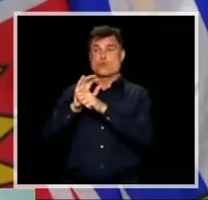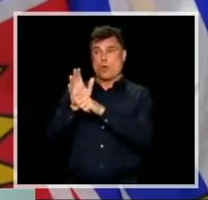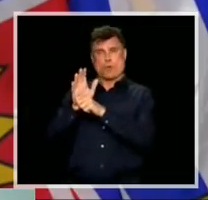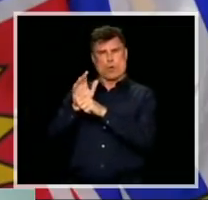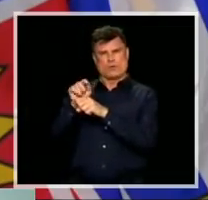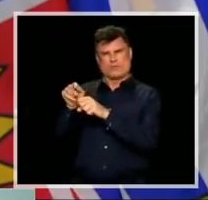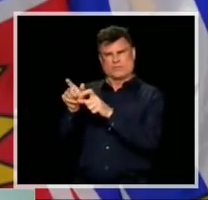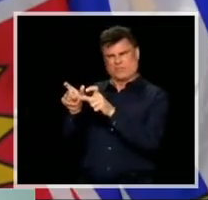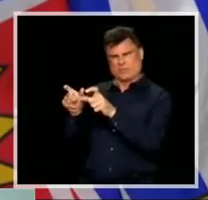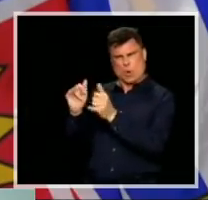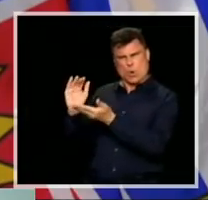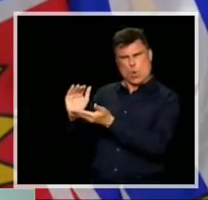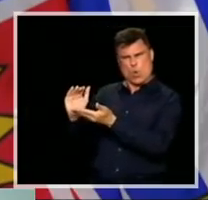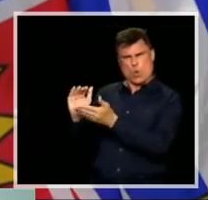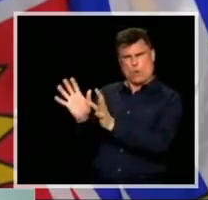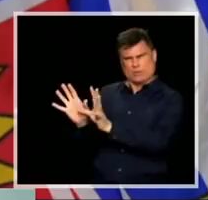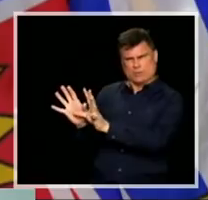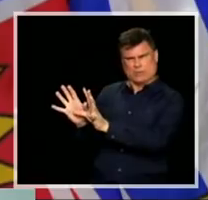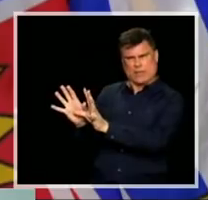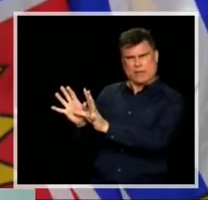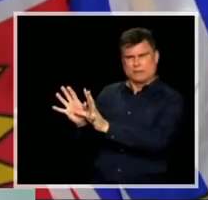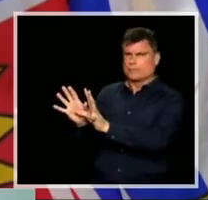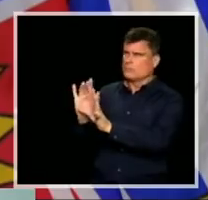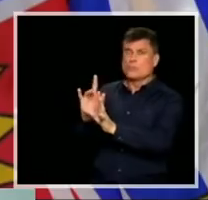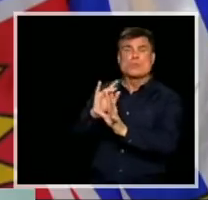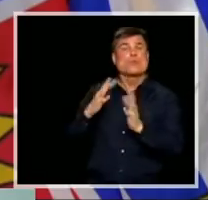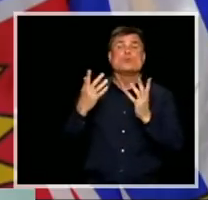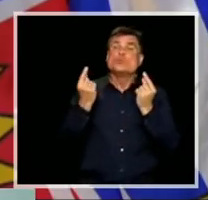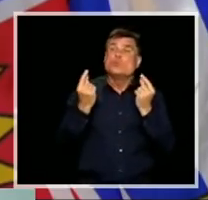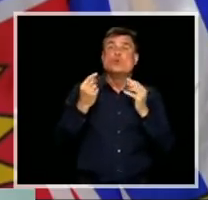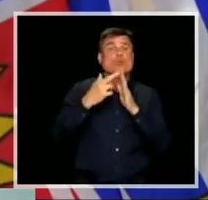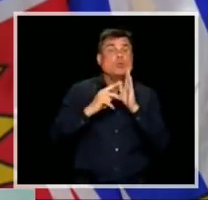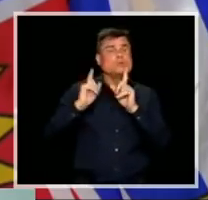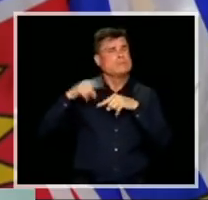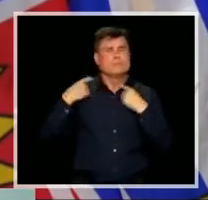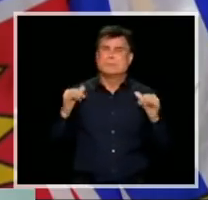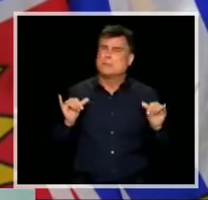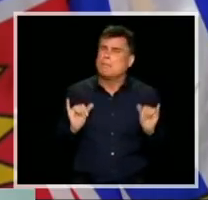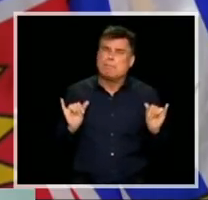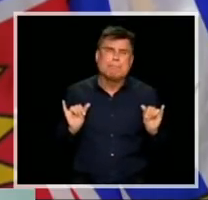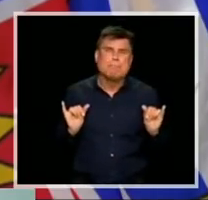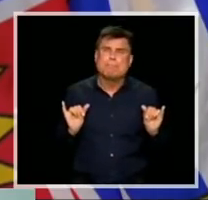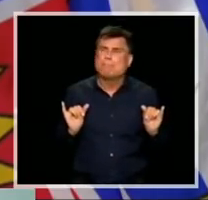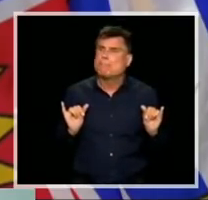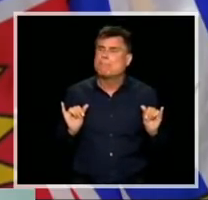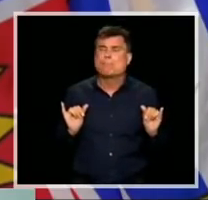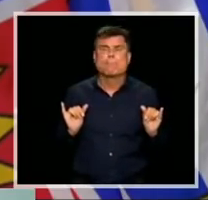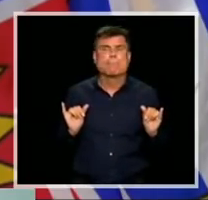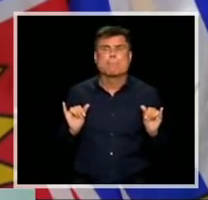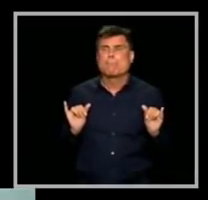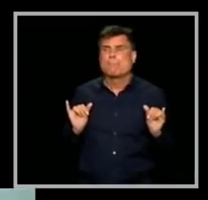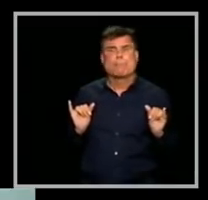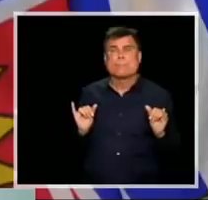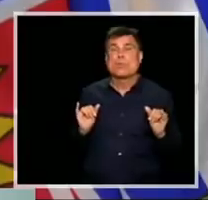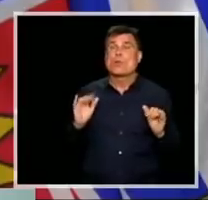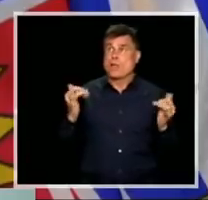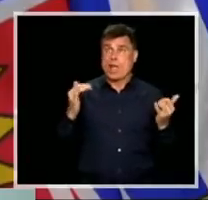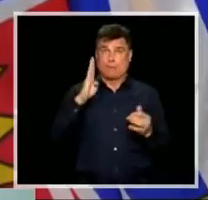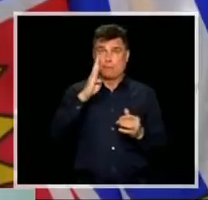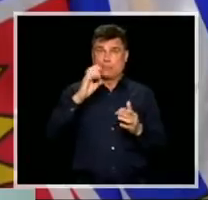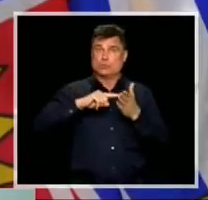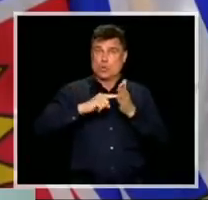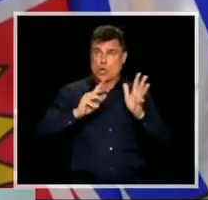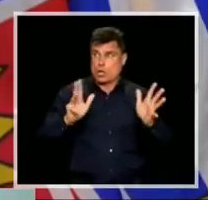all continue to take these measures. And so we'll be looking for the next incubation period for the next 2 weeks, and we're